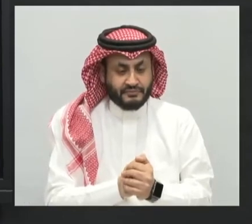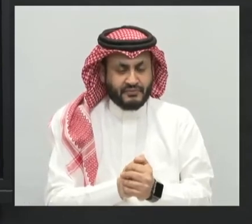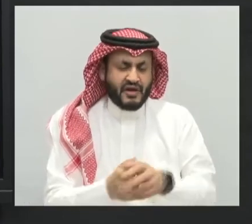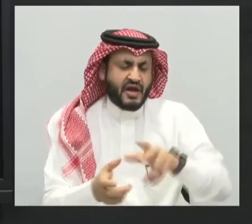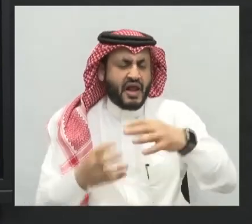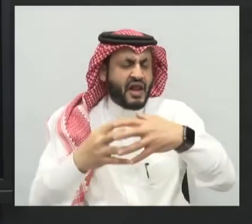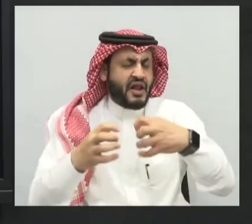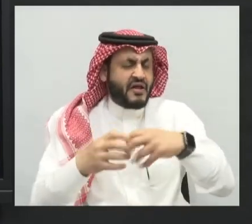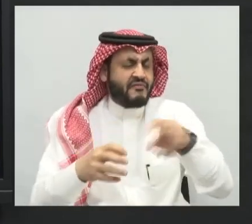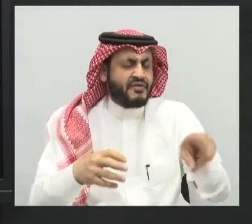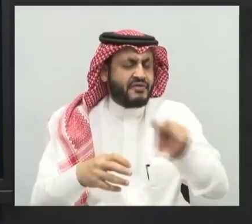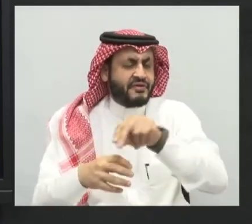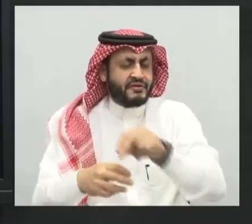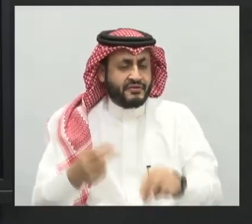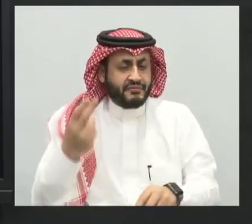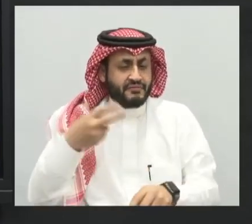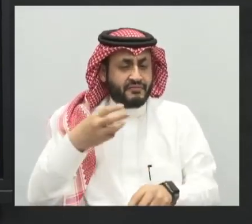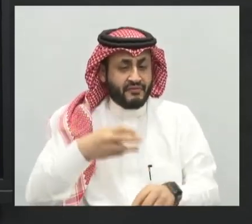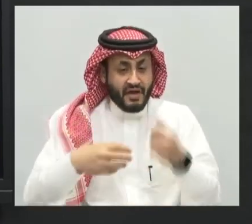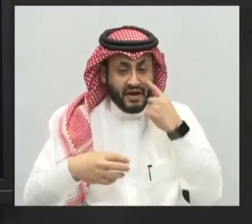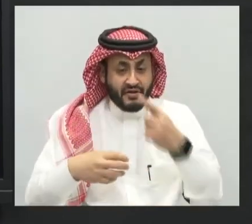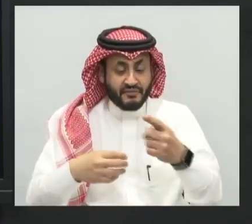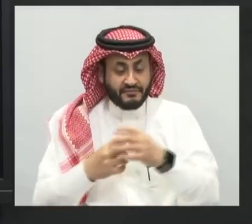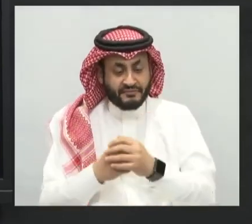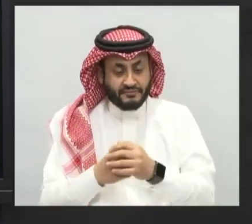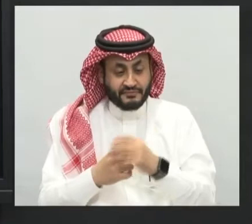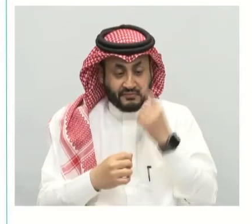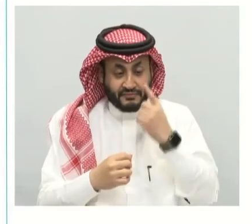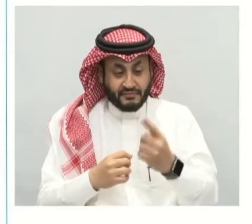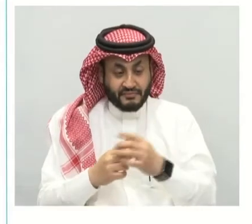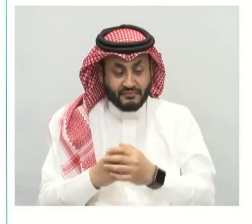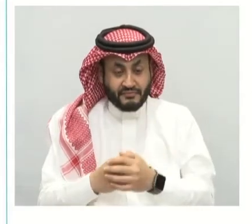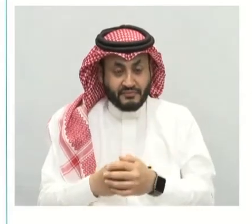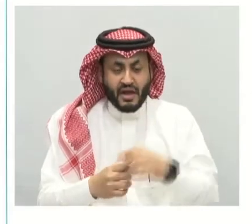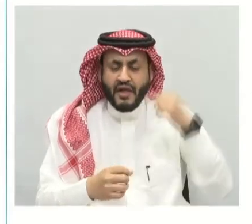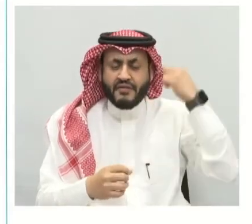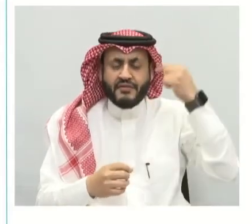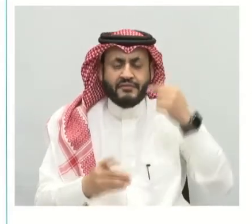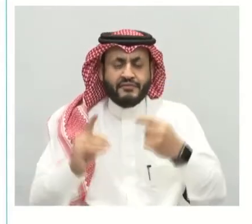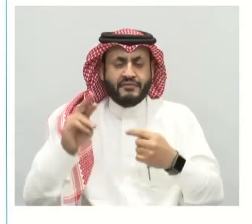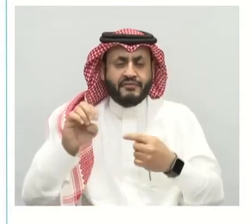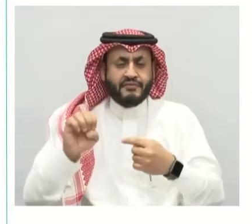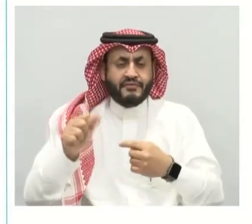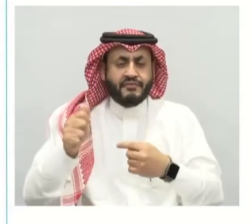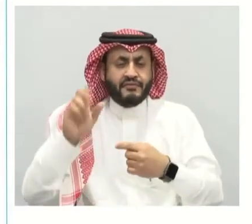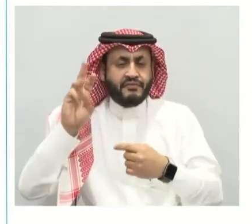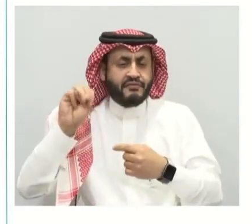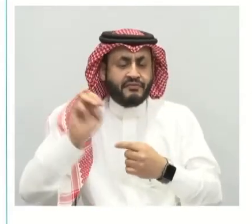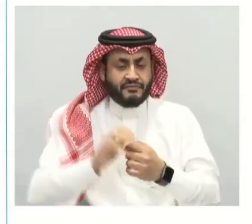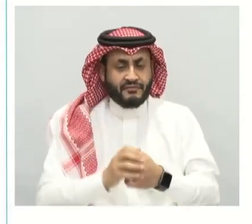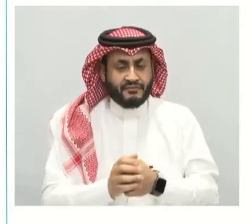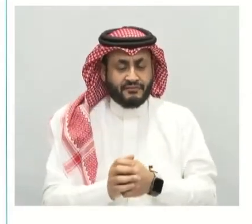other words can you have for this term? We have words like dream, plan, hope, and